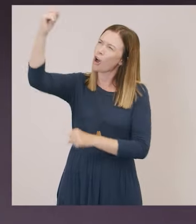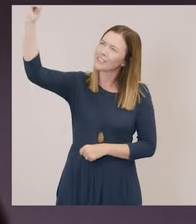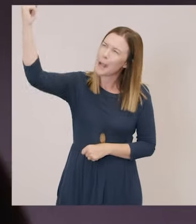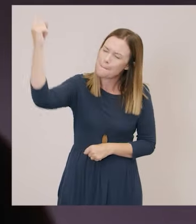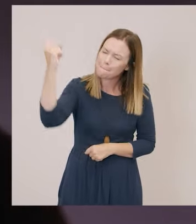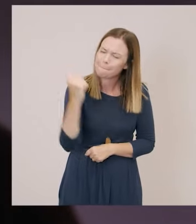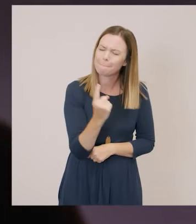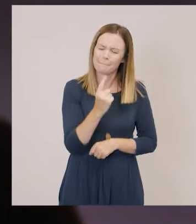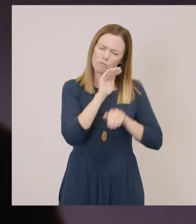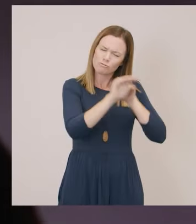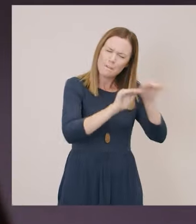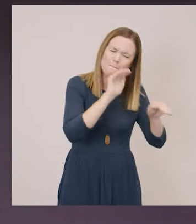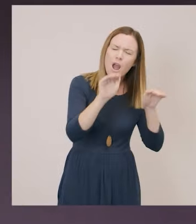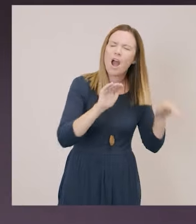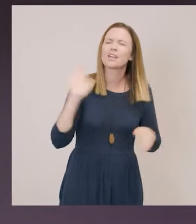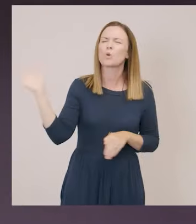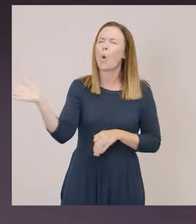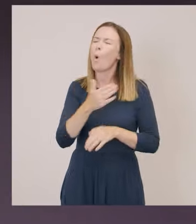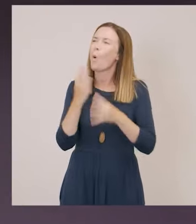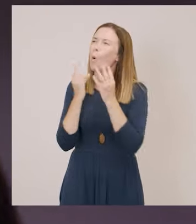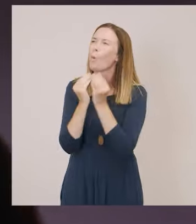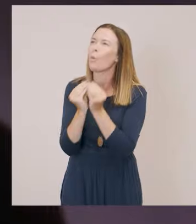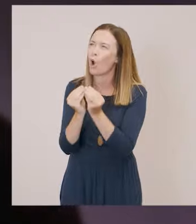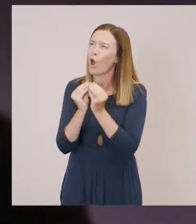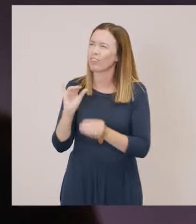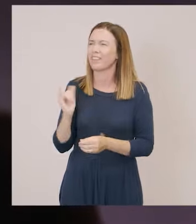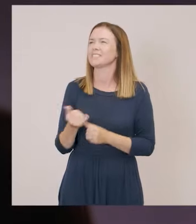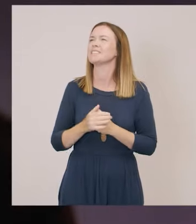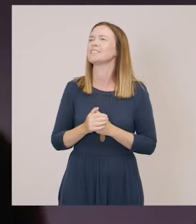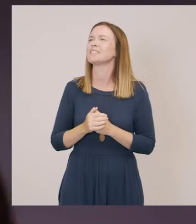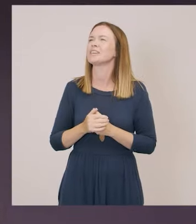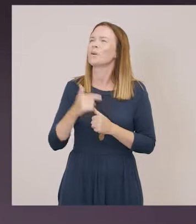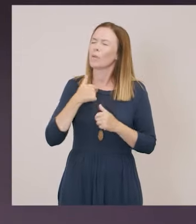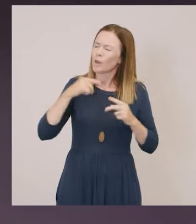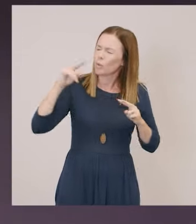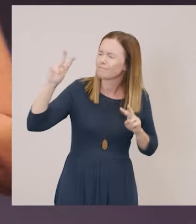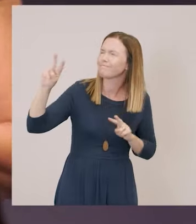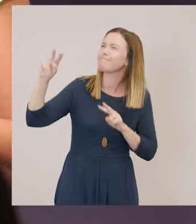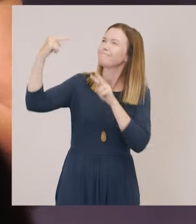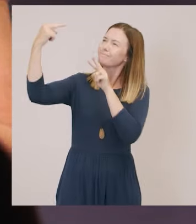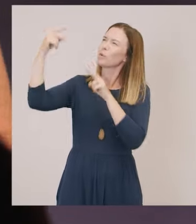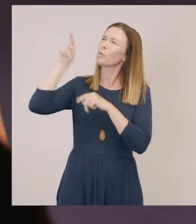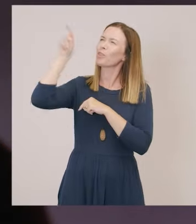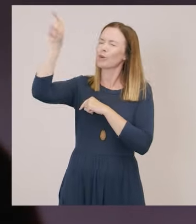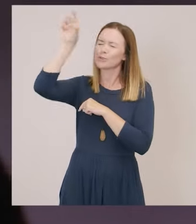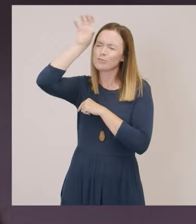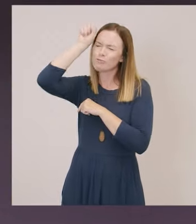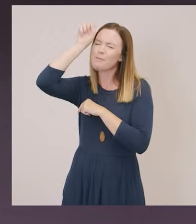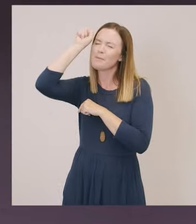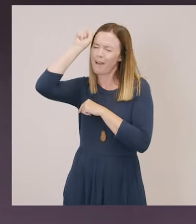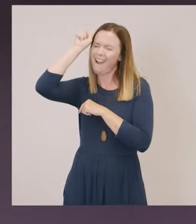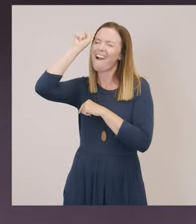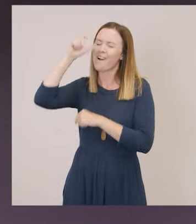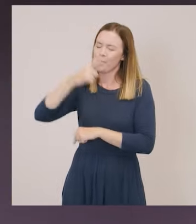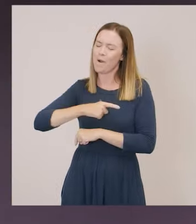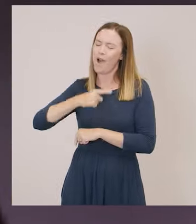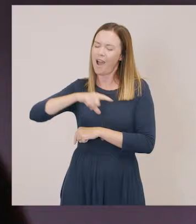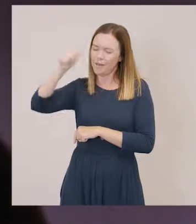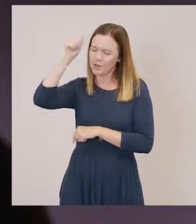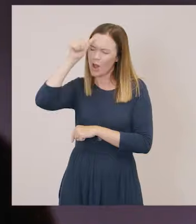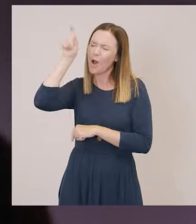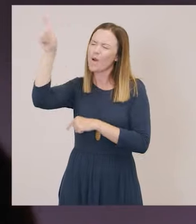and remind us all again that it's worth it? Would we catch your gaze and remember why it's worth it, God?